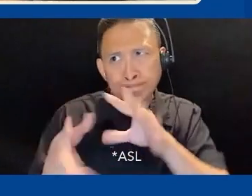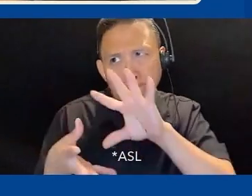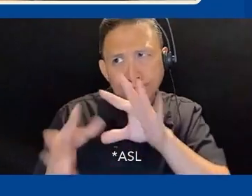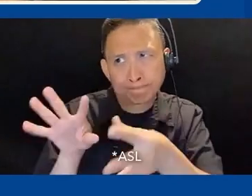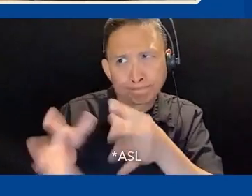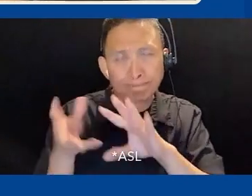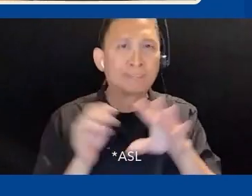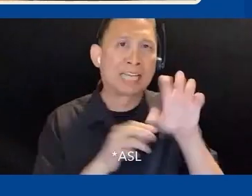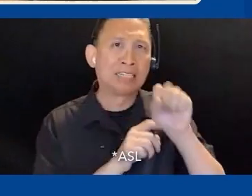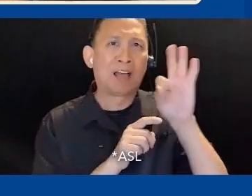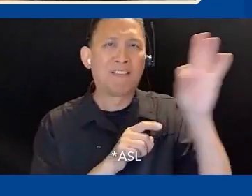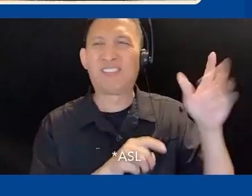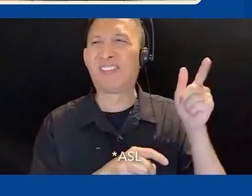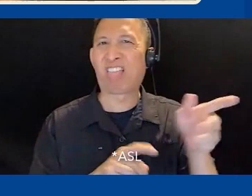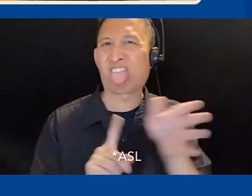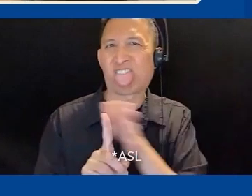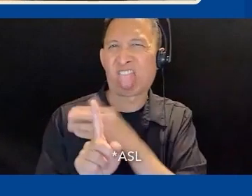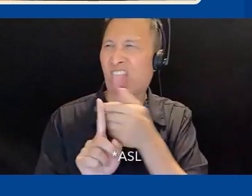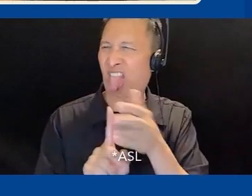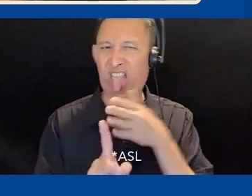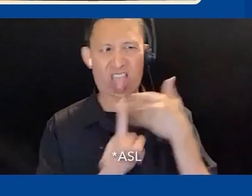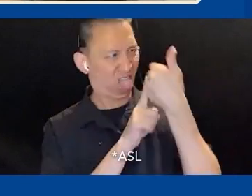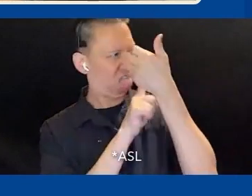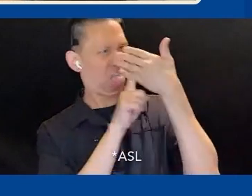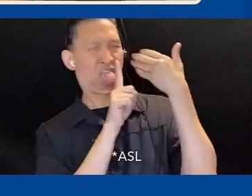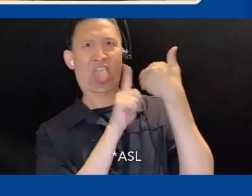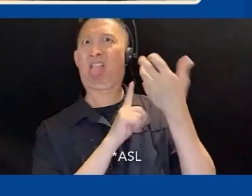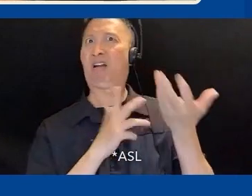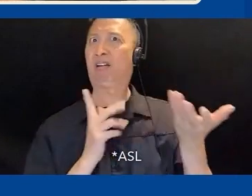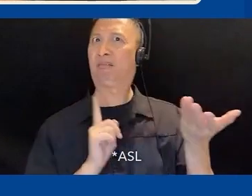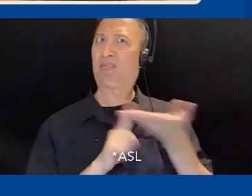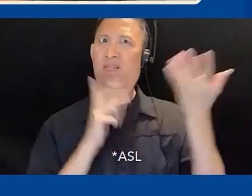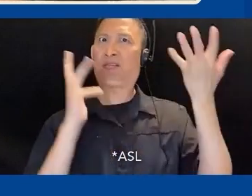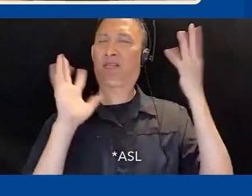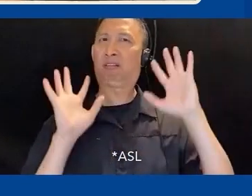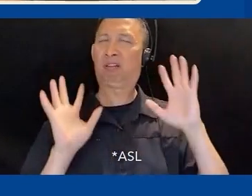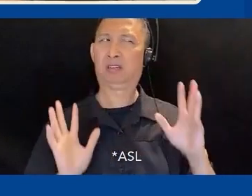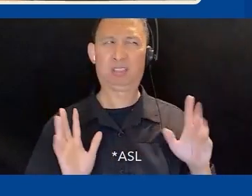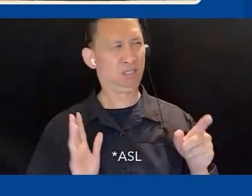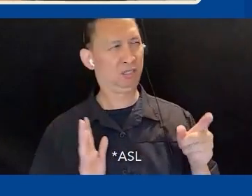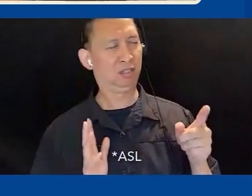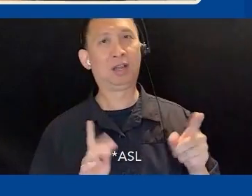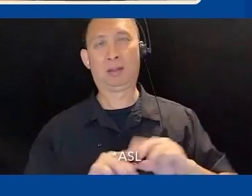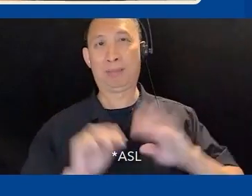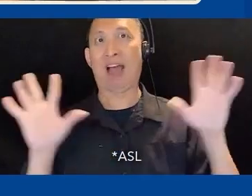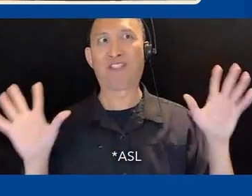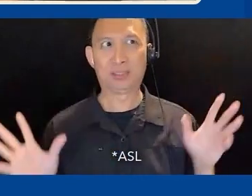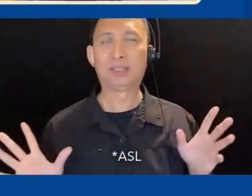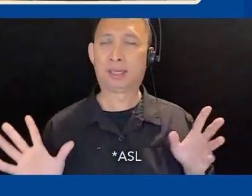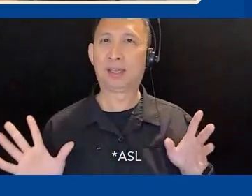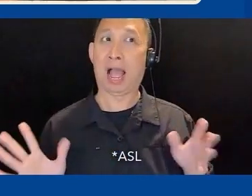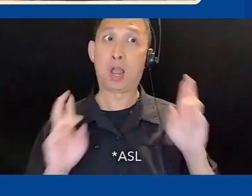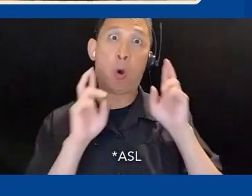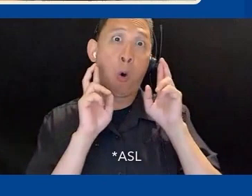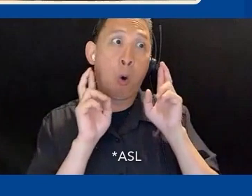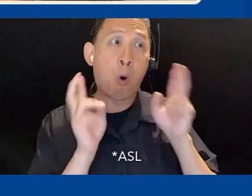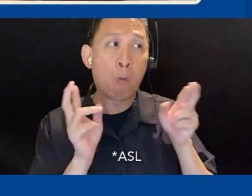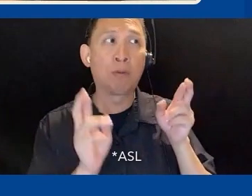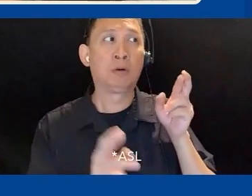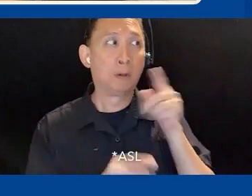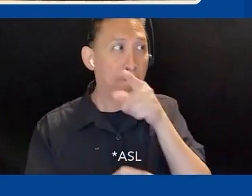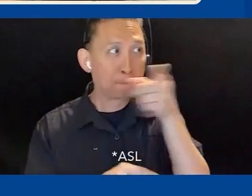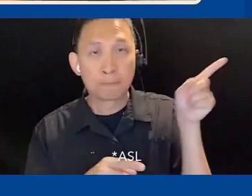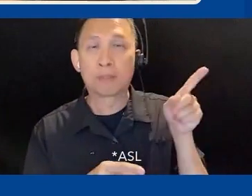making public statements. But I think my sense is that it had a deep impact. And obviously with people, you know, resigning and leaving